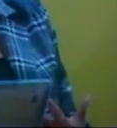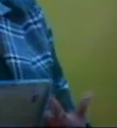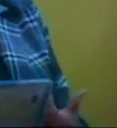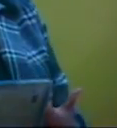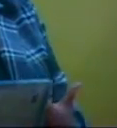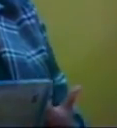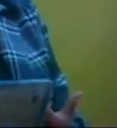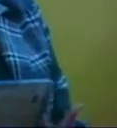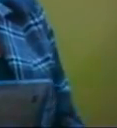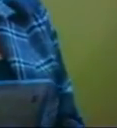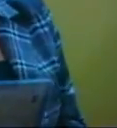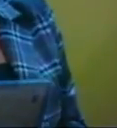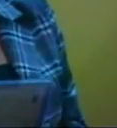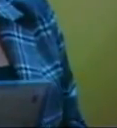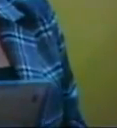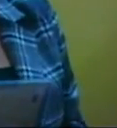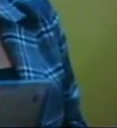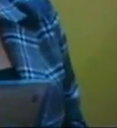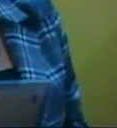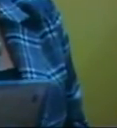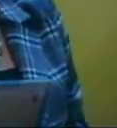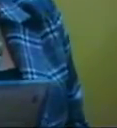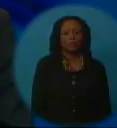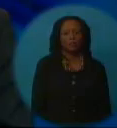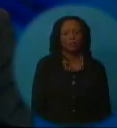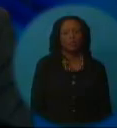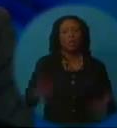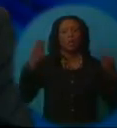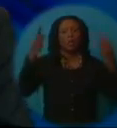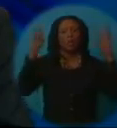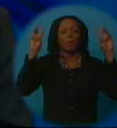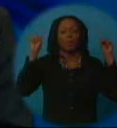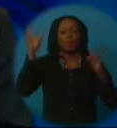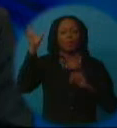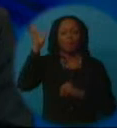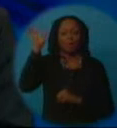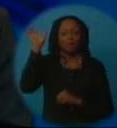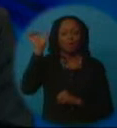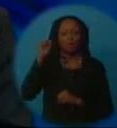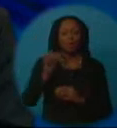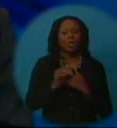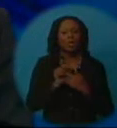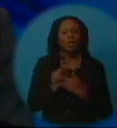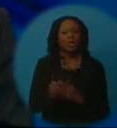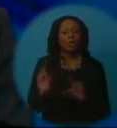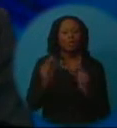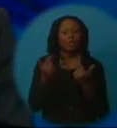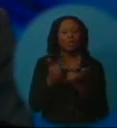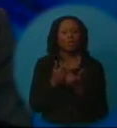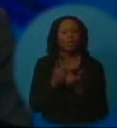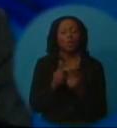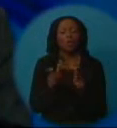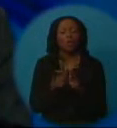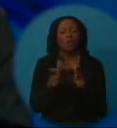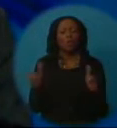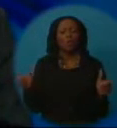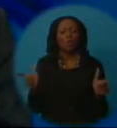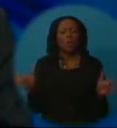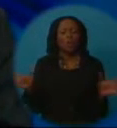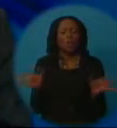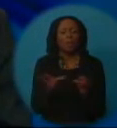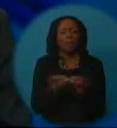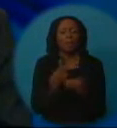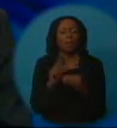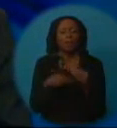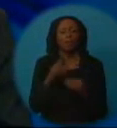it makes me emotional. I get really proud. Prime Minister Frundle Stewart will lead a delegation to a high-level meeting